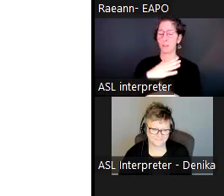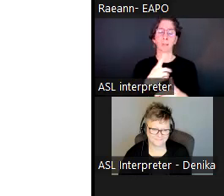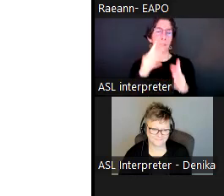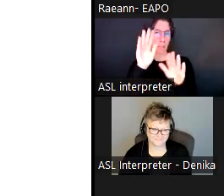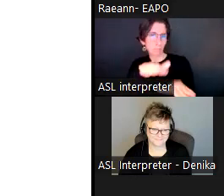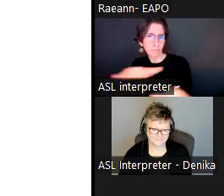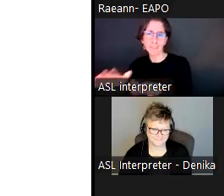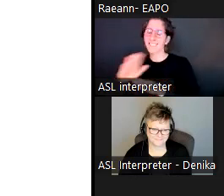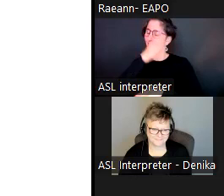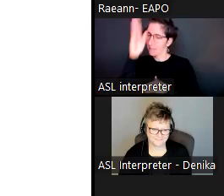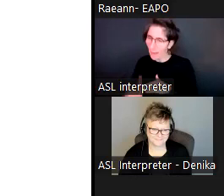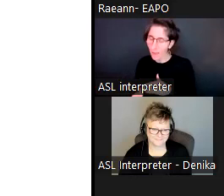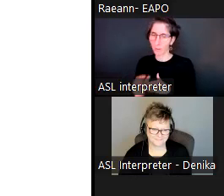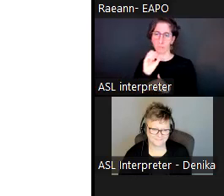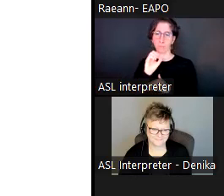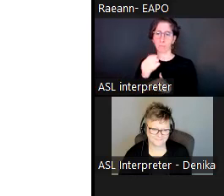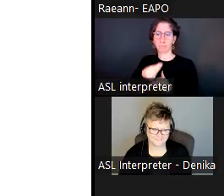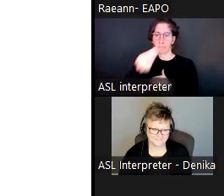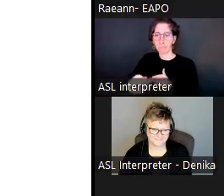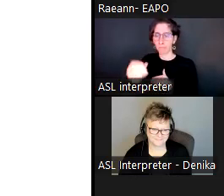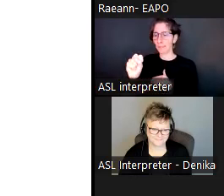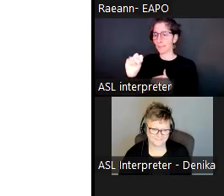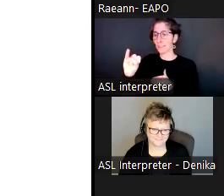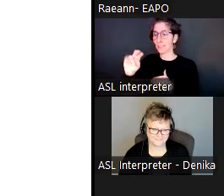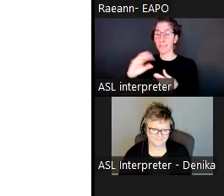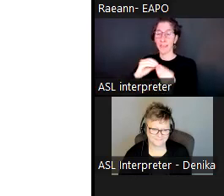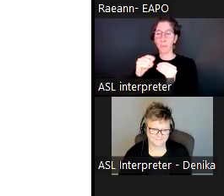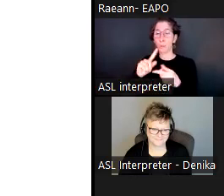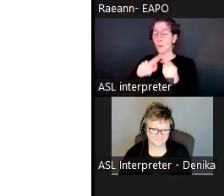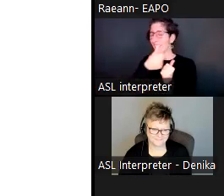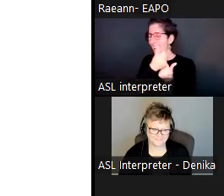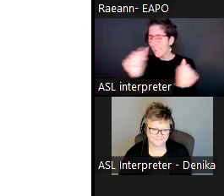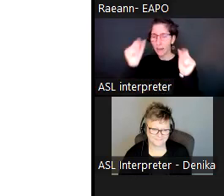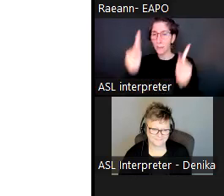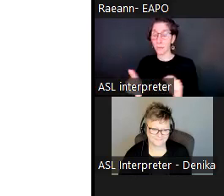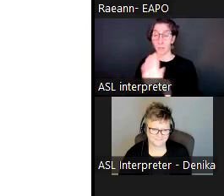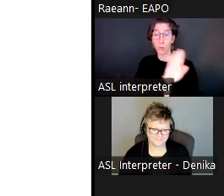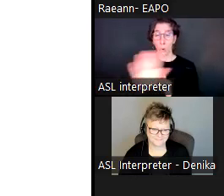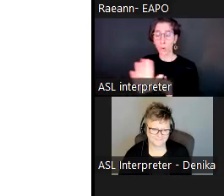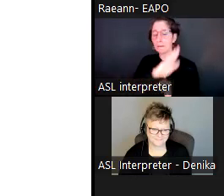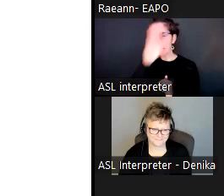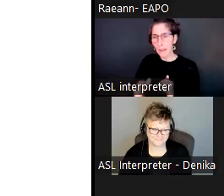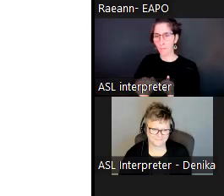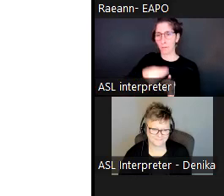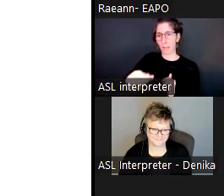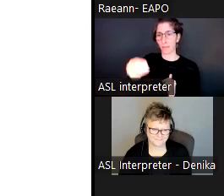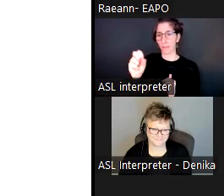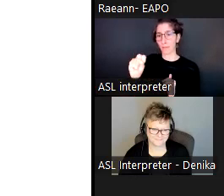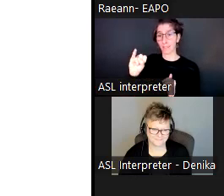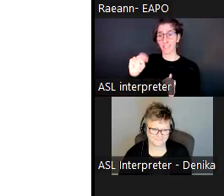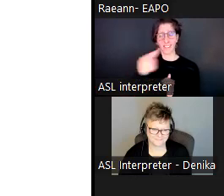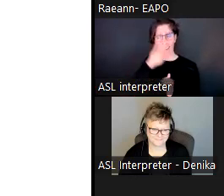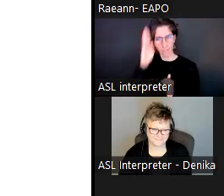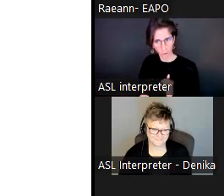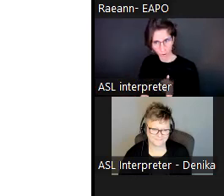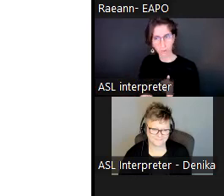social insurance number to anybody. That's yours and it's yours for life. So we need to protect it. So often the landlords will